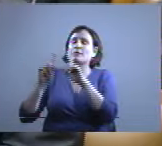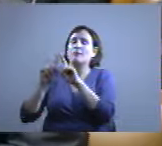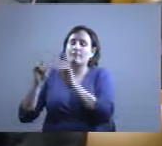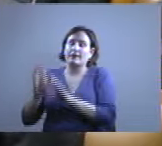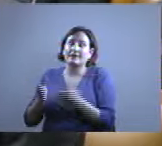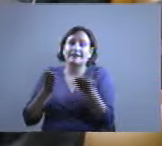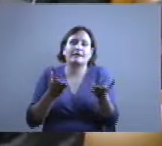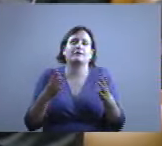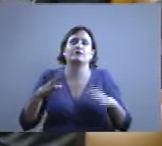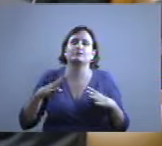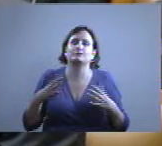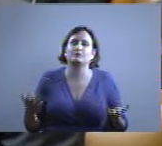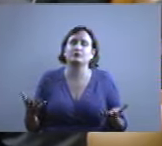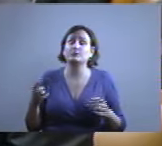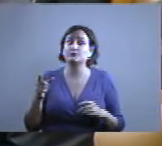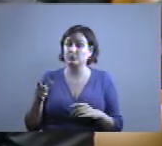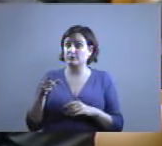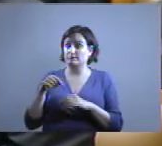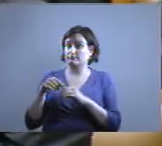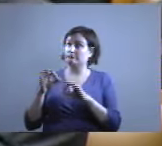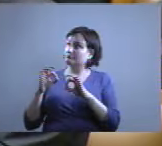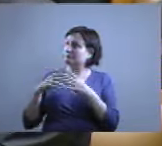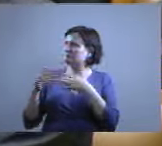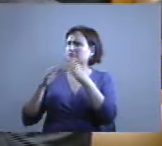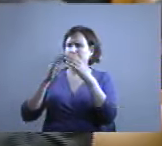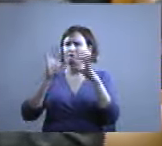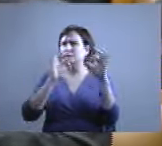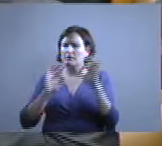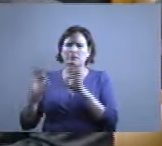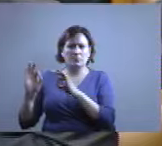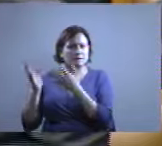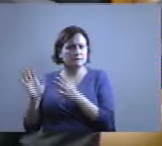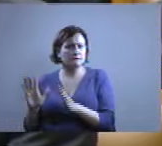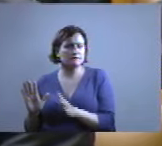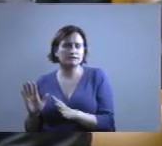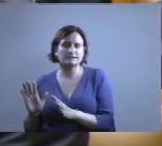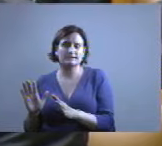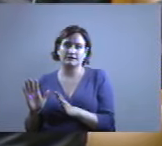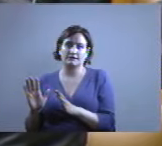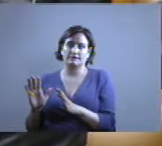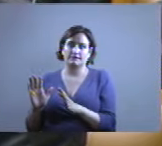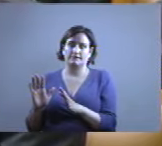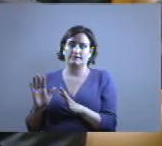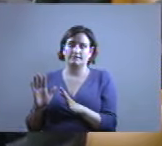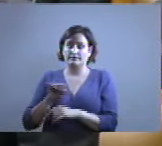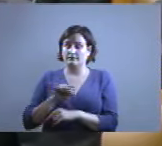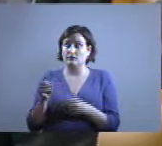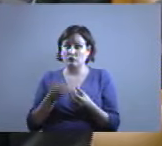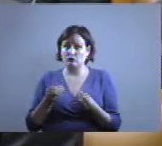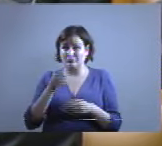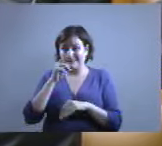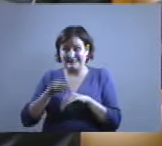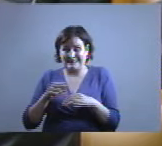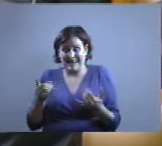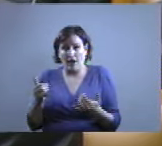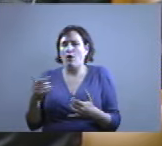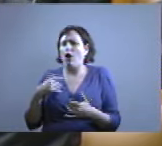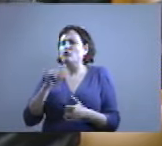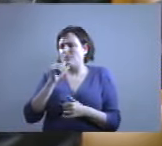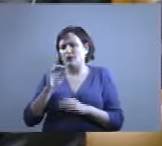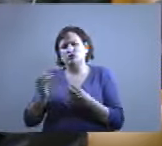schools achieve practical completion, given the immediate need of the learners, we allow the occupation to take